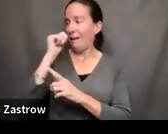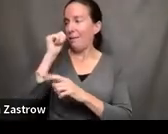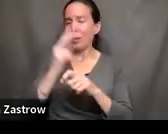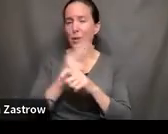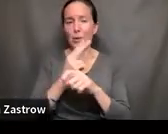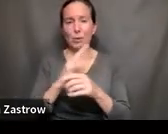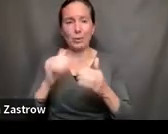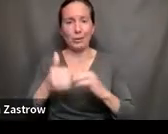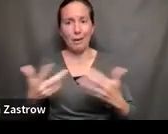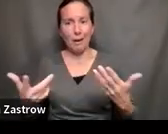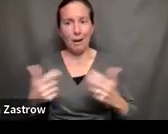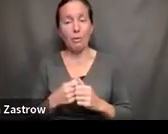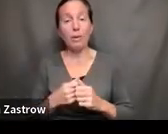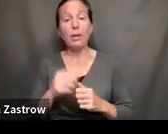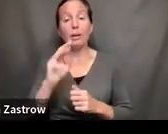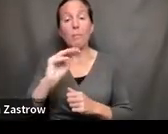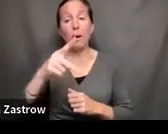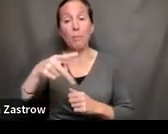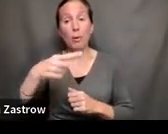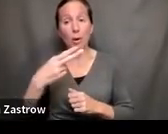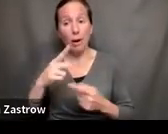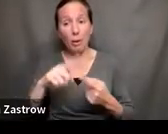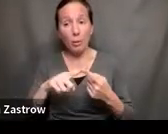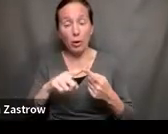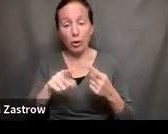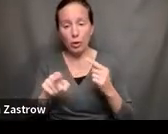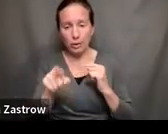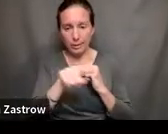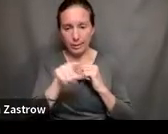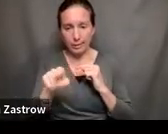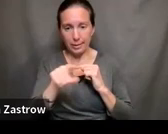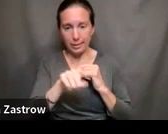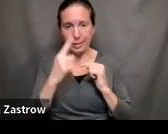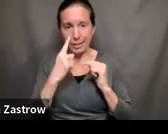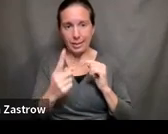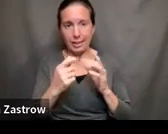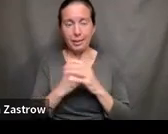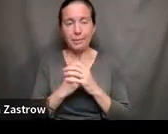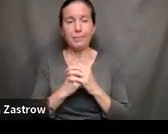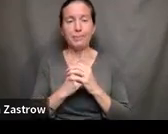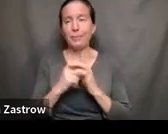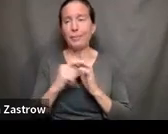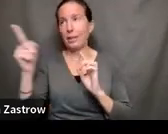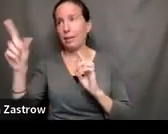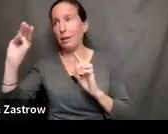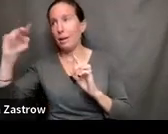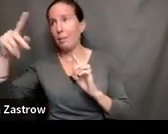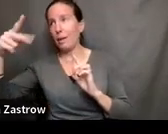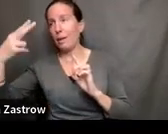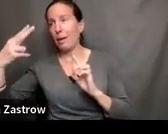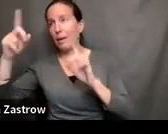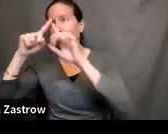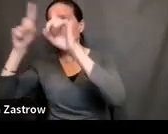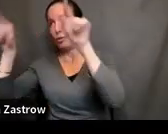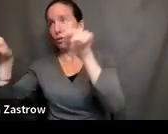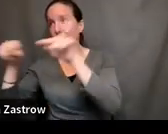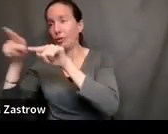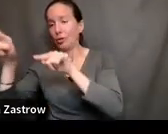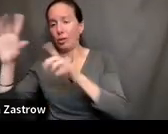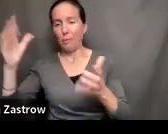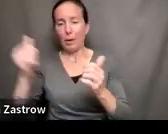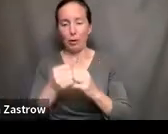right? How fast are we going? What's the speed limit compared to how fast I'm going? Is my gas gauge empty or